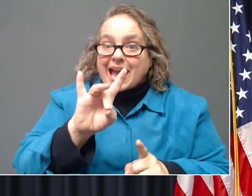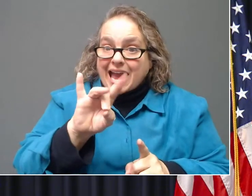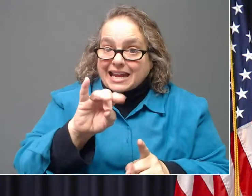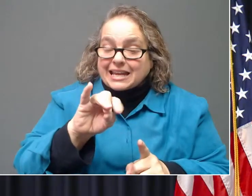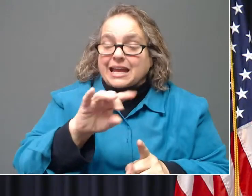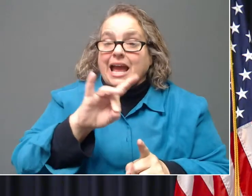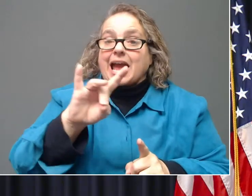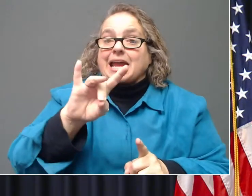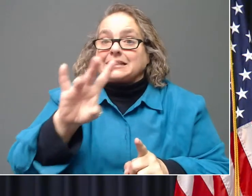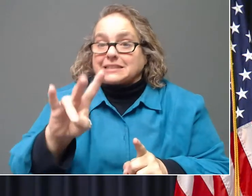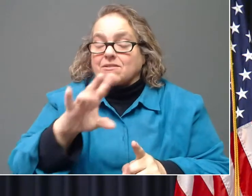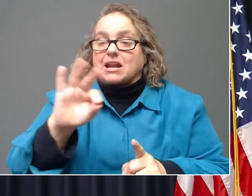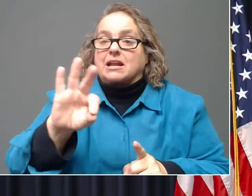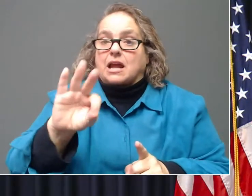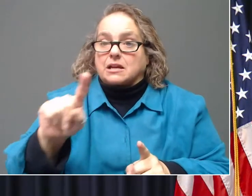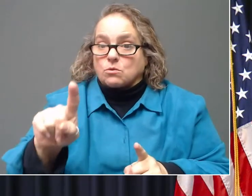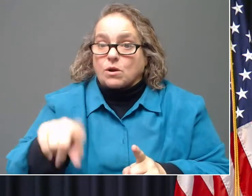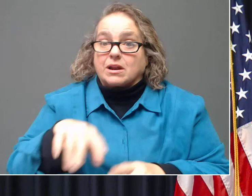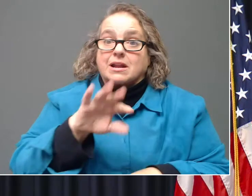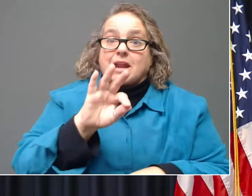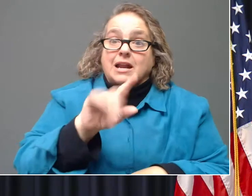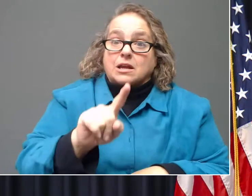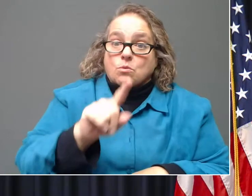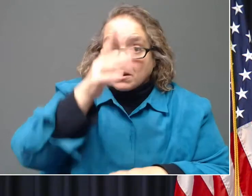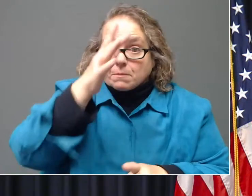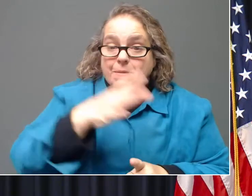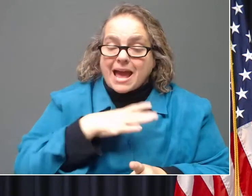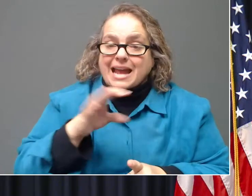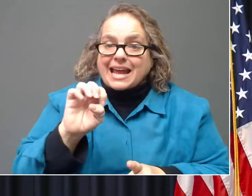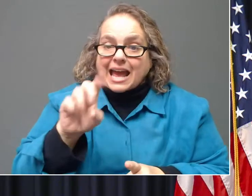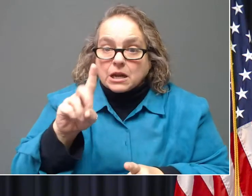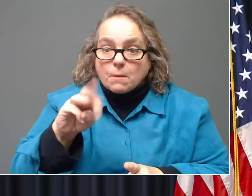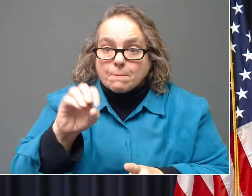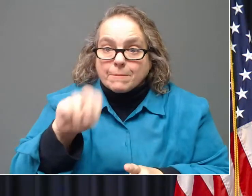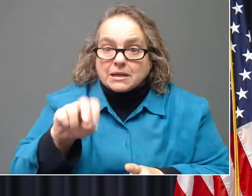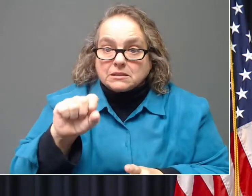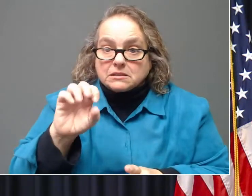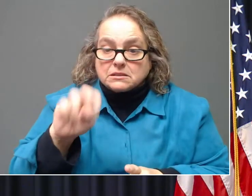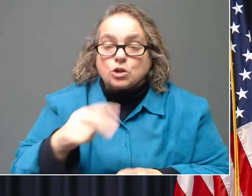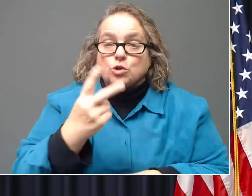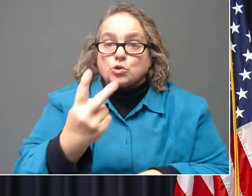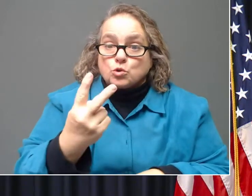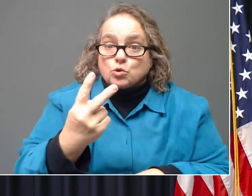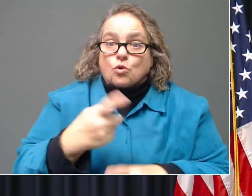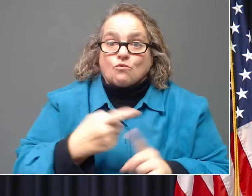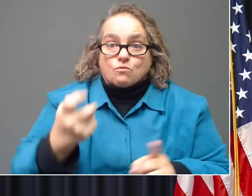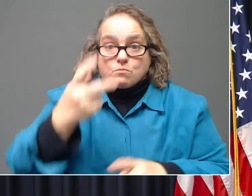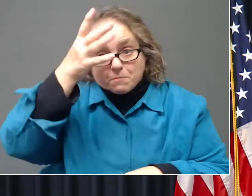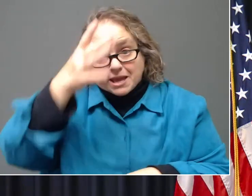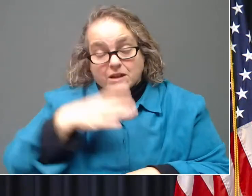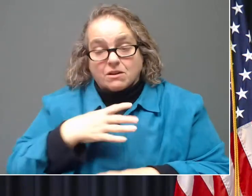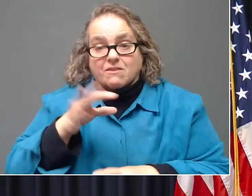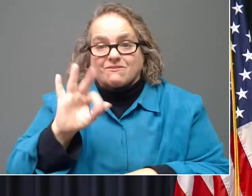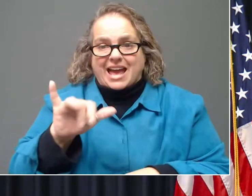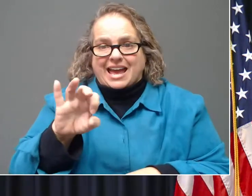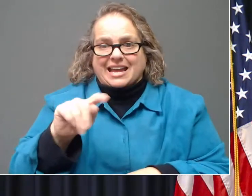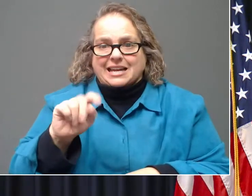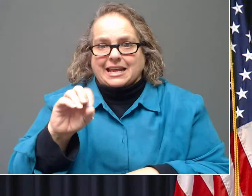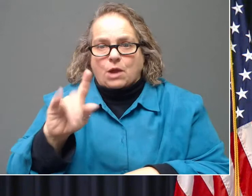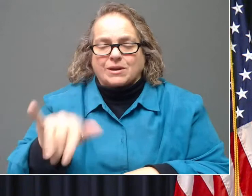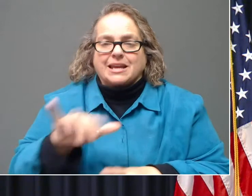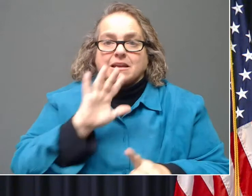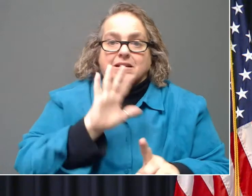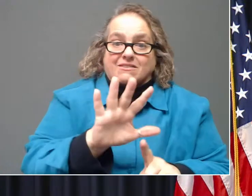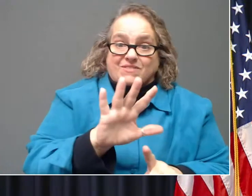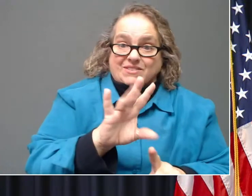91, 91-year-old man in Edmondson, 2 individuals, both men from Fayette County, ages 57 and